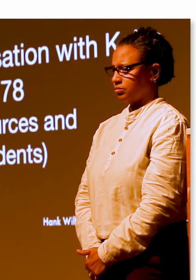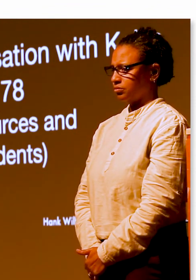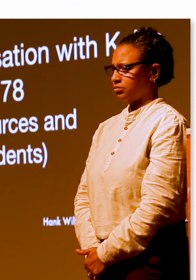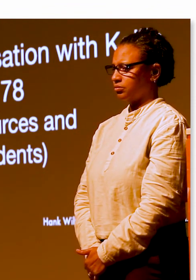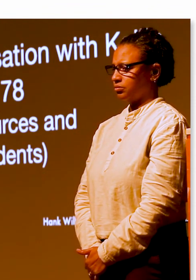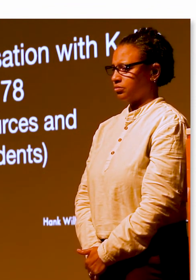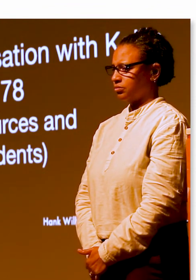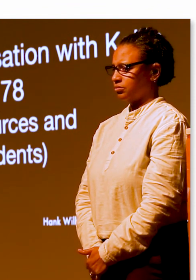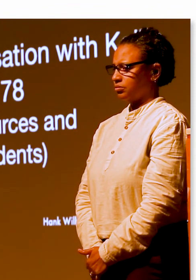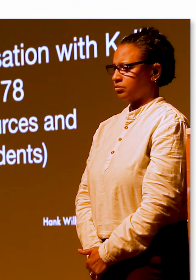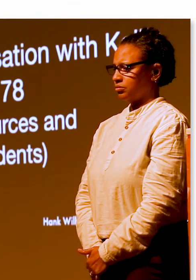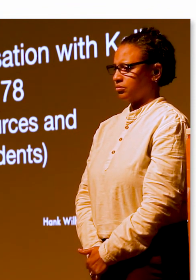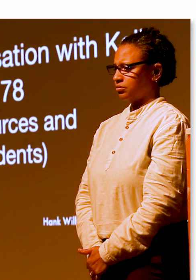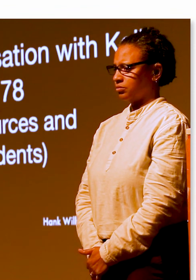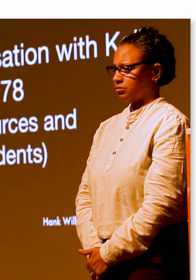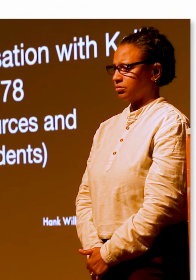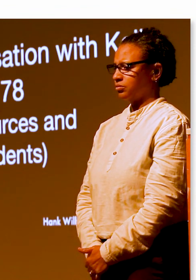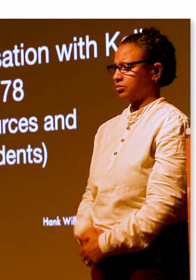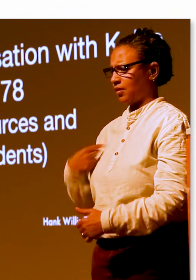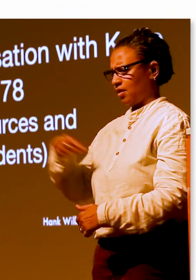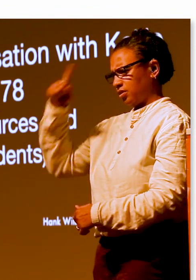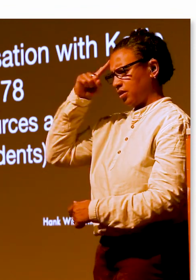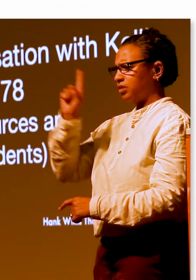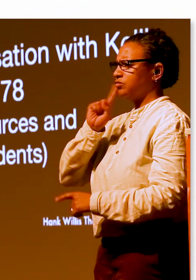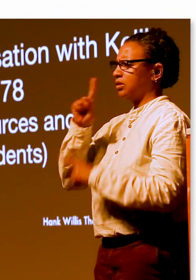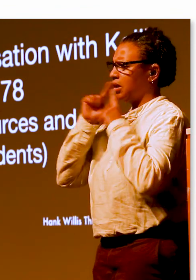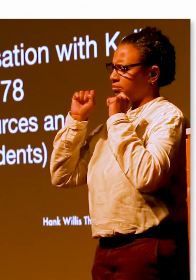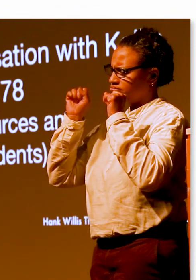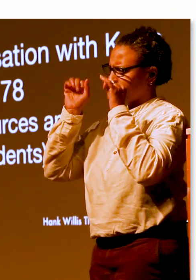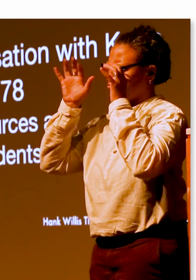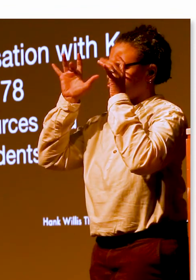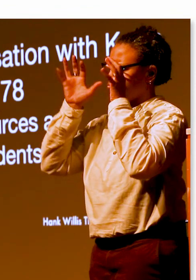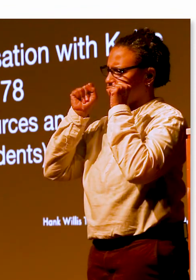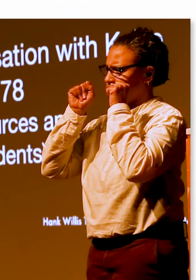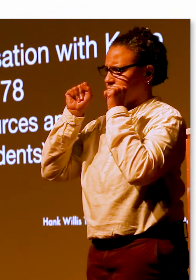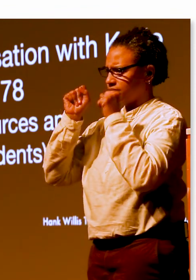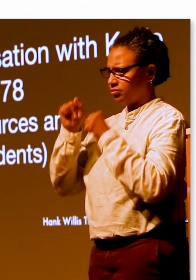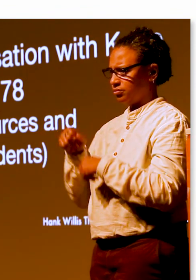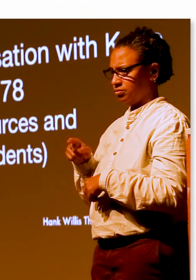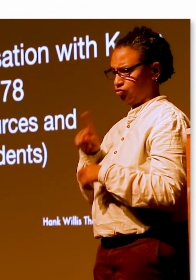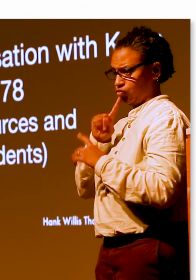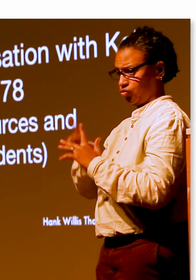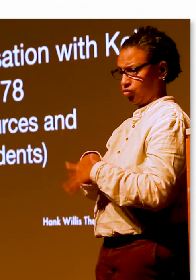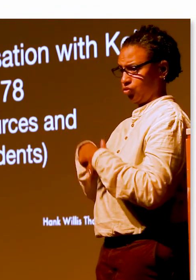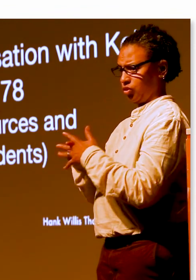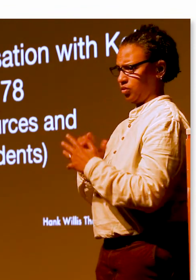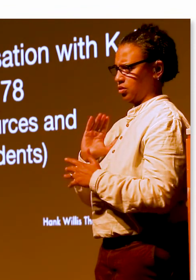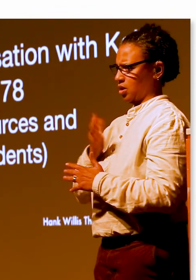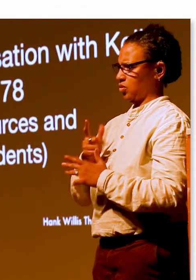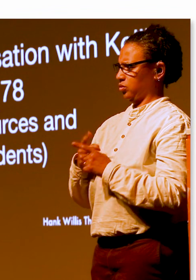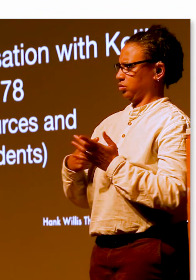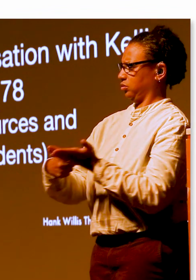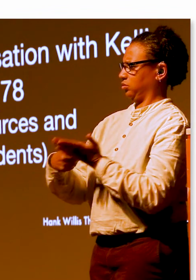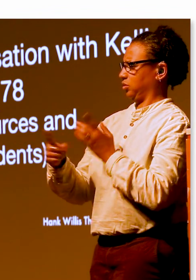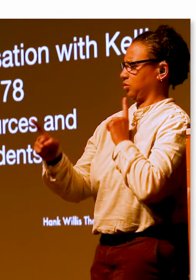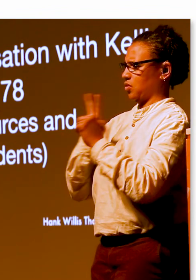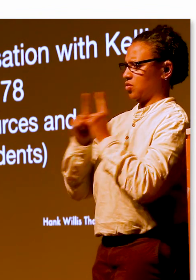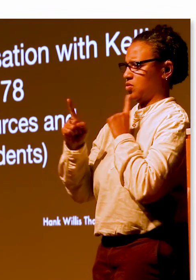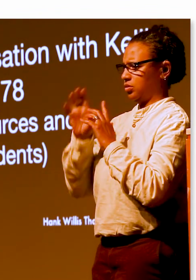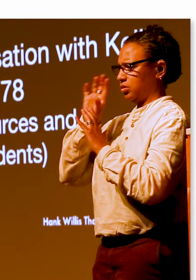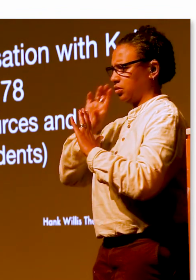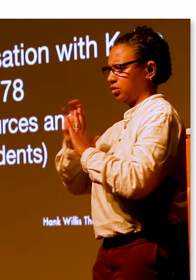perspectives." And I thought that that was such a brilliant way to kind of start the ways in which we might tonight have a dialogue about images and photography,